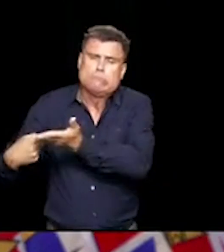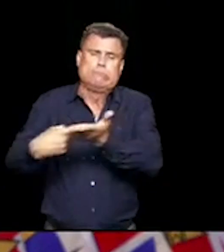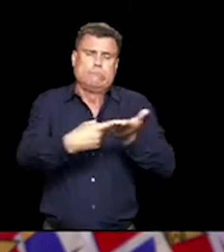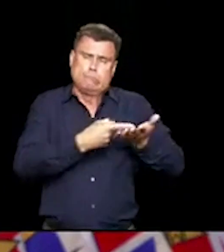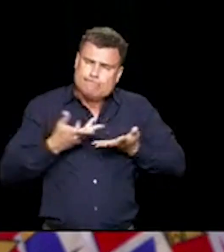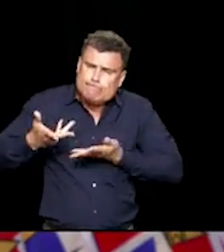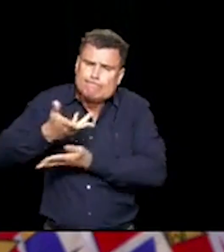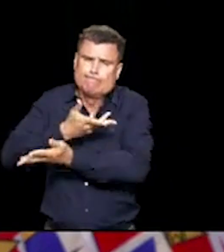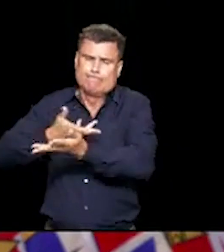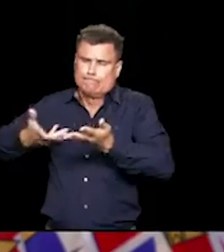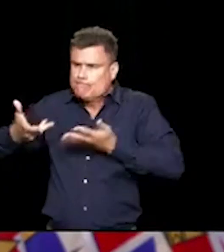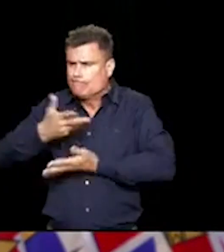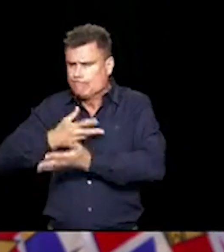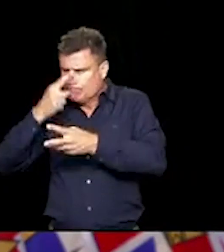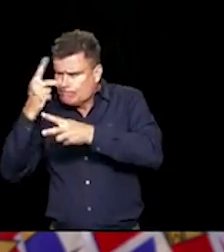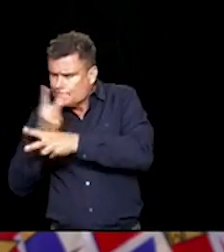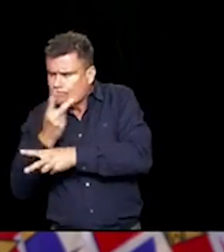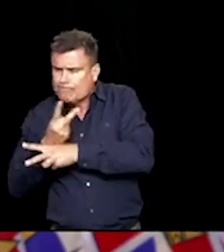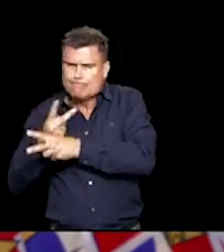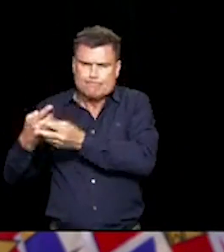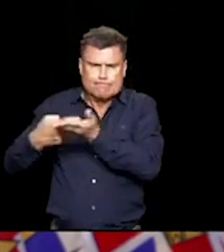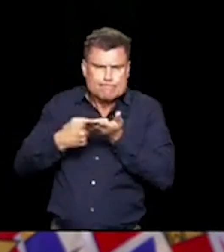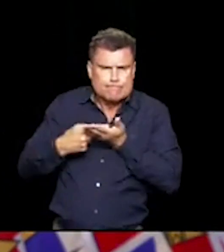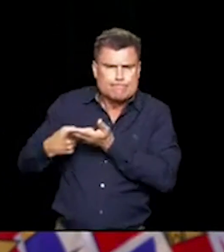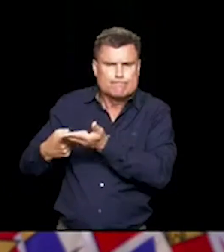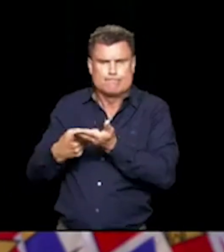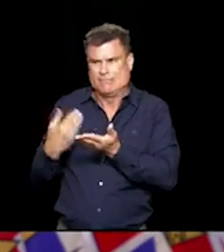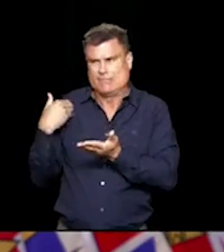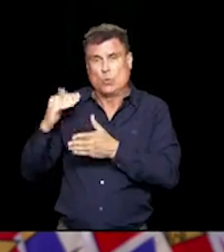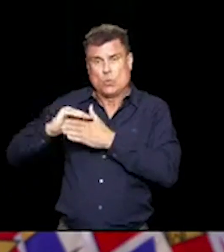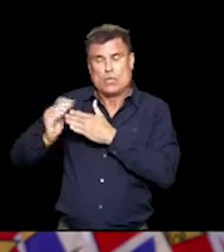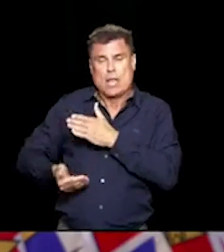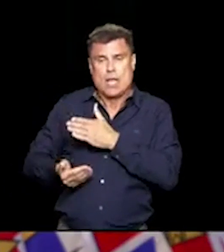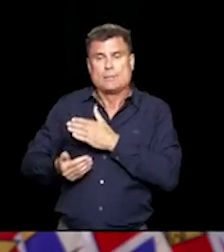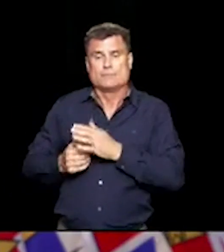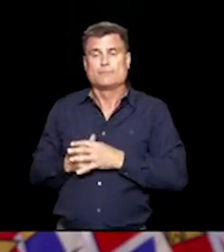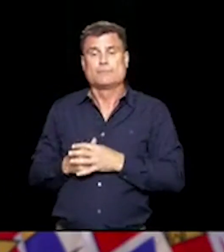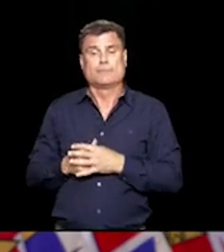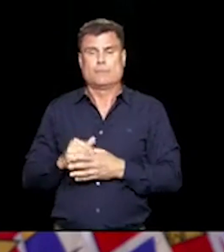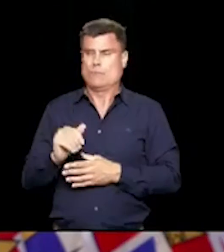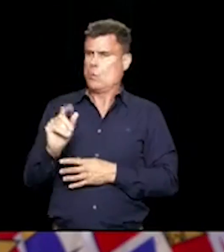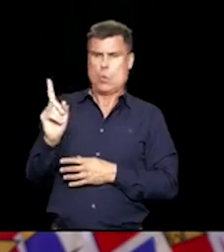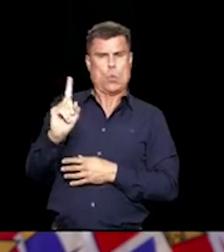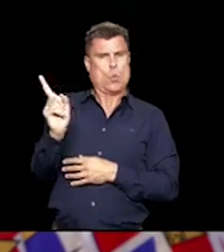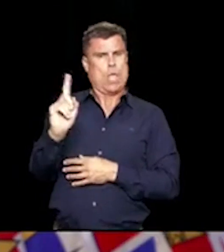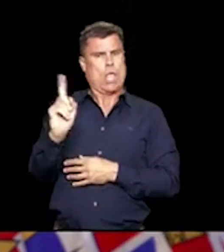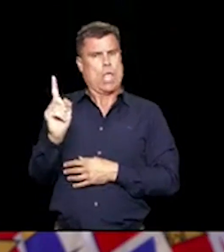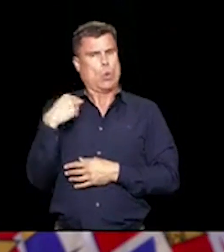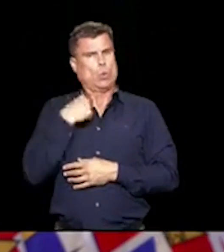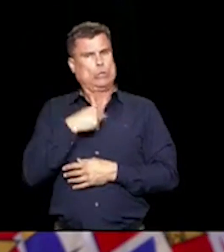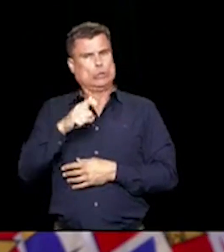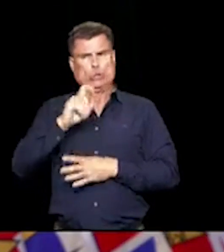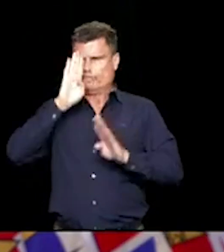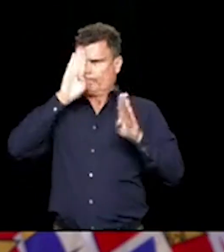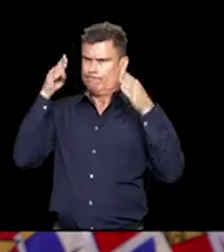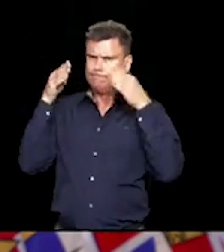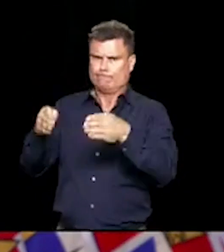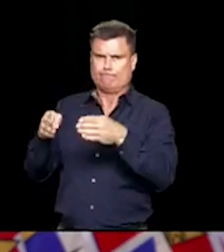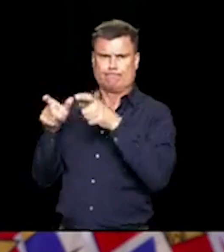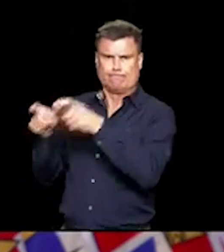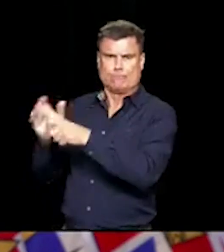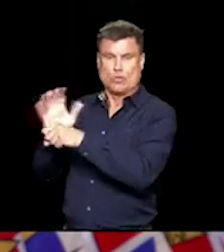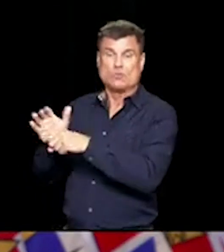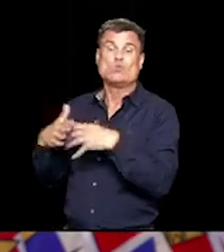with my colleagues, with wise people over this weekend about, where was the focus needing to be?